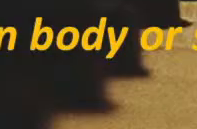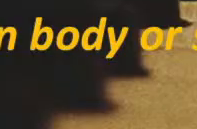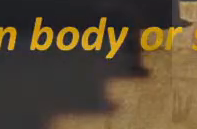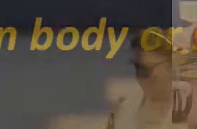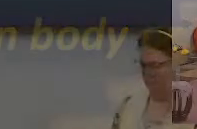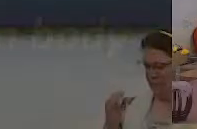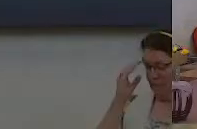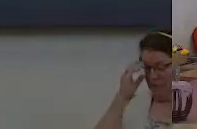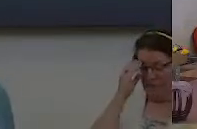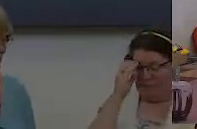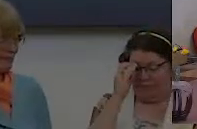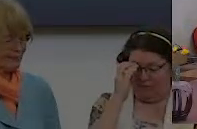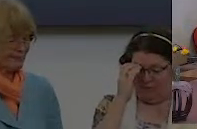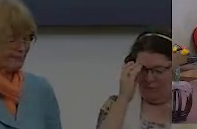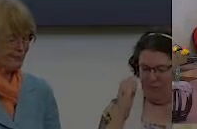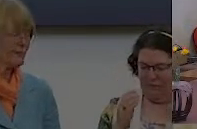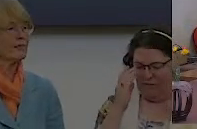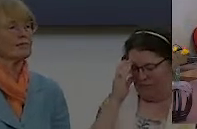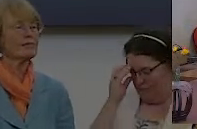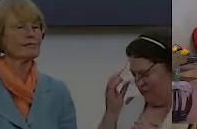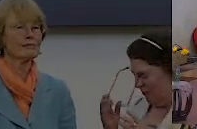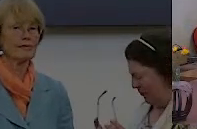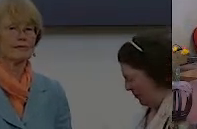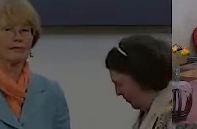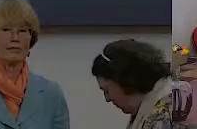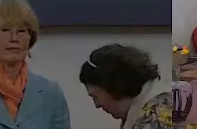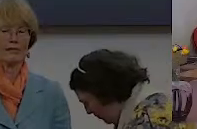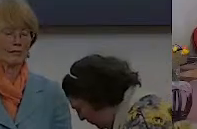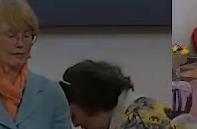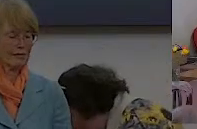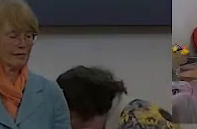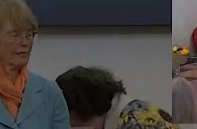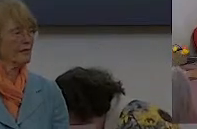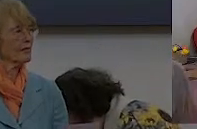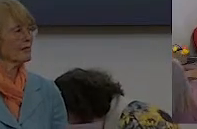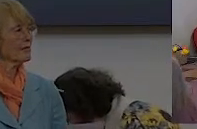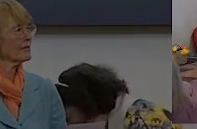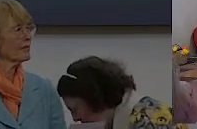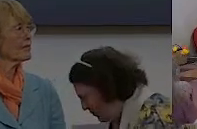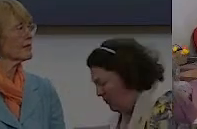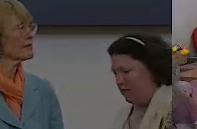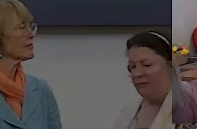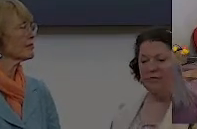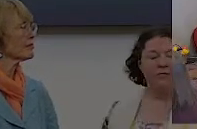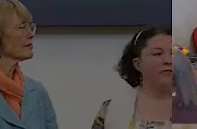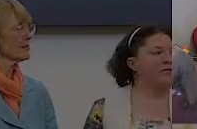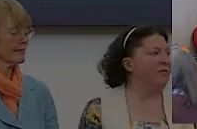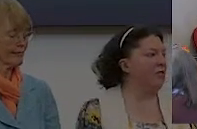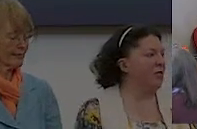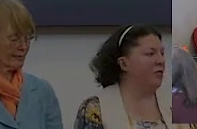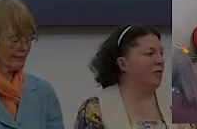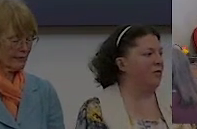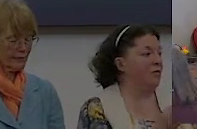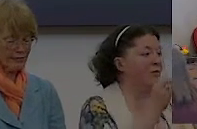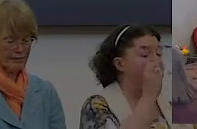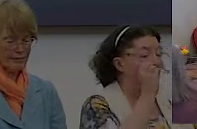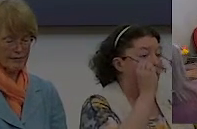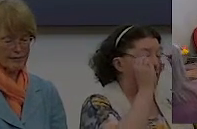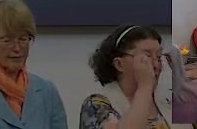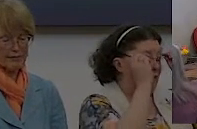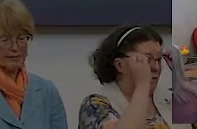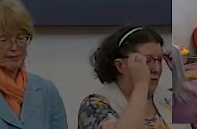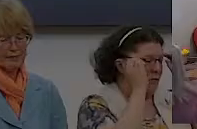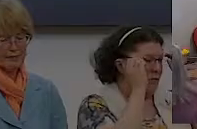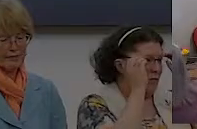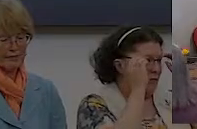hear it. But we do have the lyrics for you today, not the actual notation. So the choir is going to lead you guys in, and then whenever